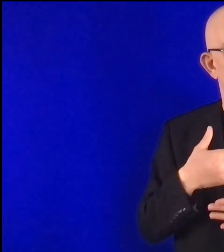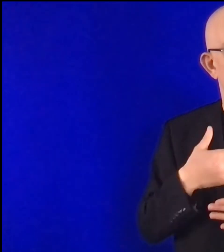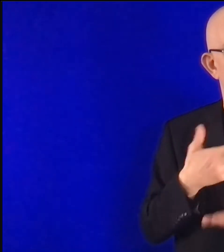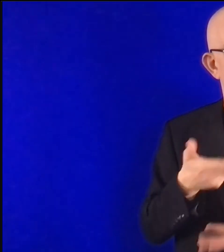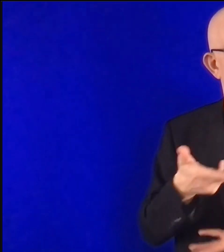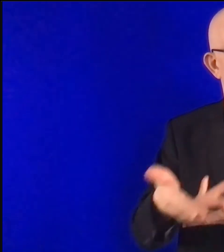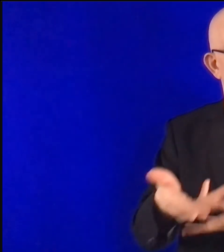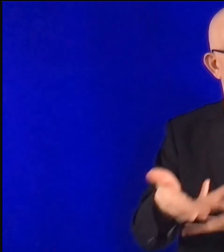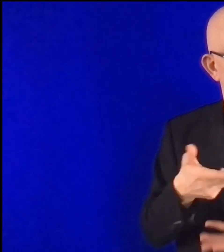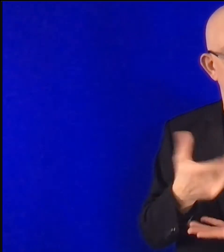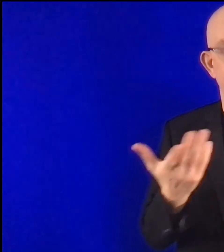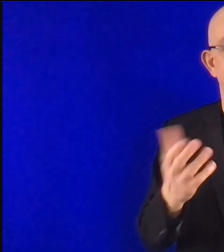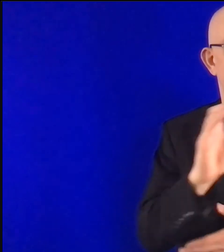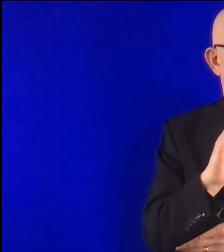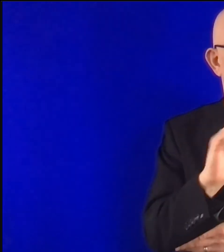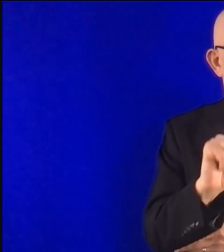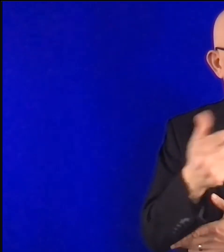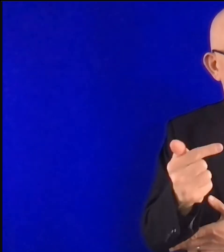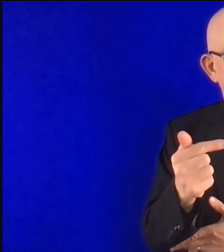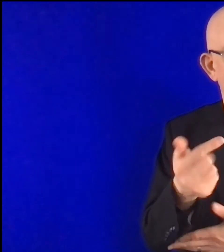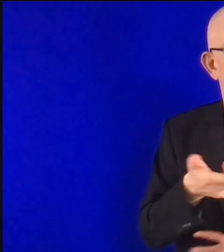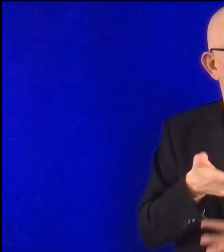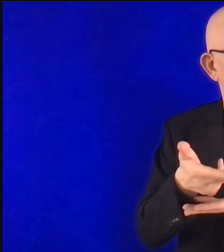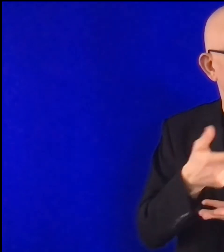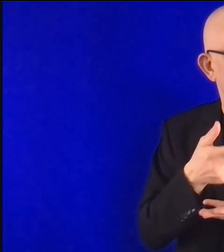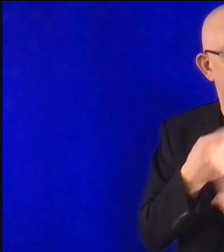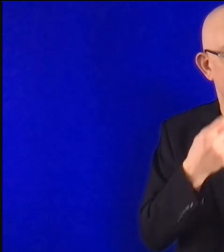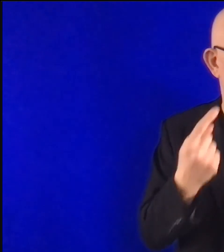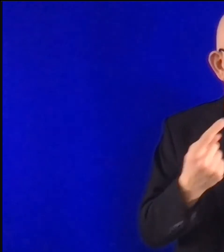gone into the vision therapy